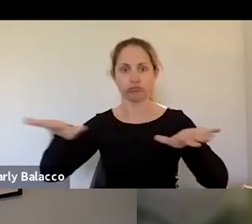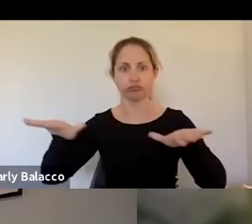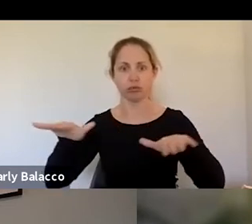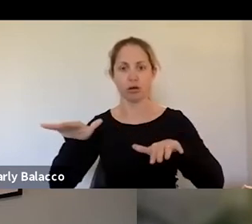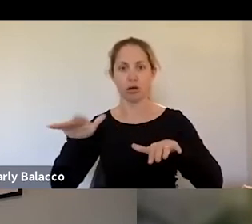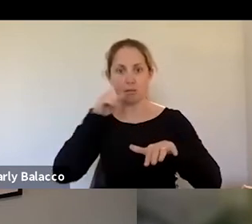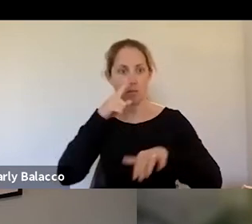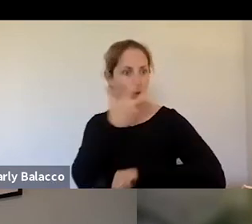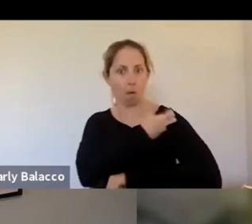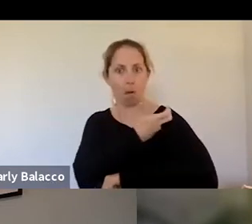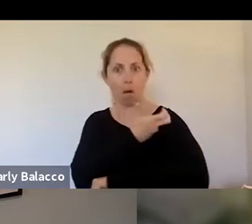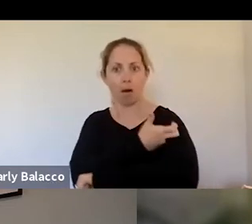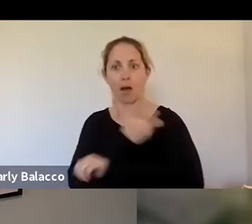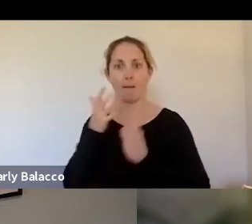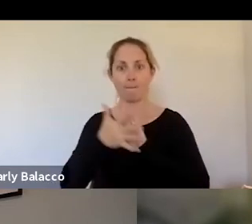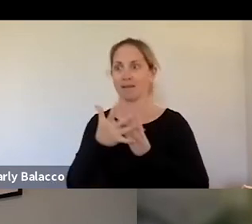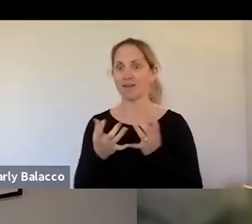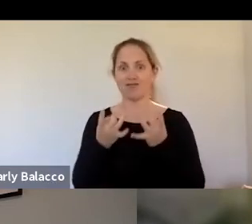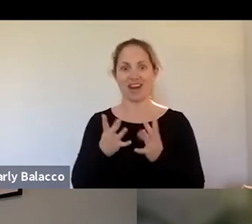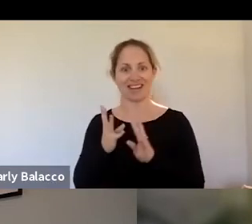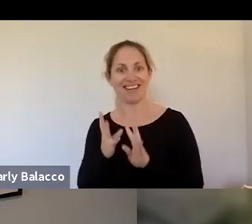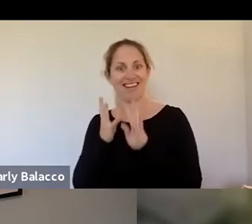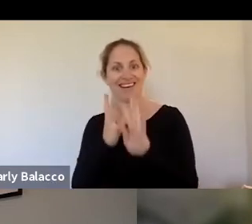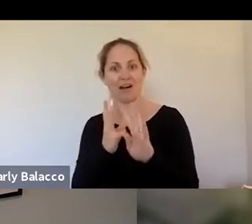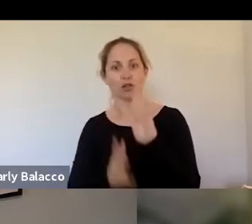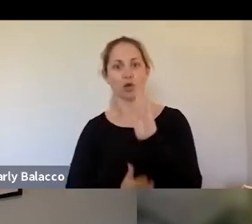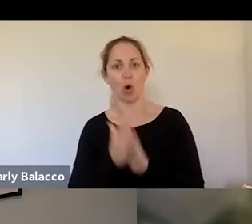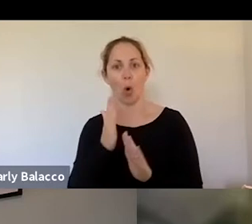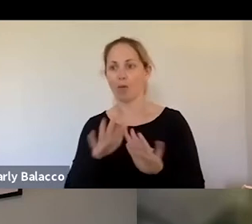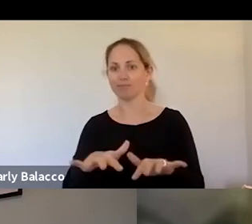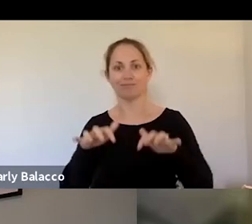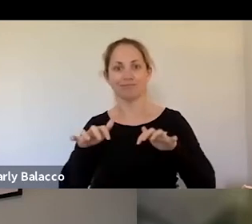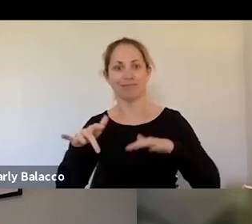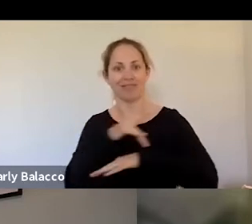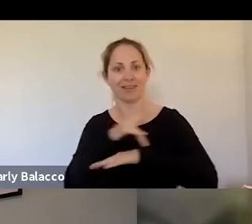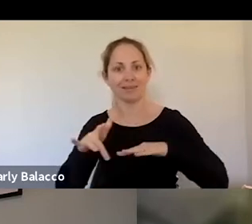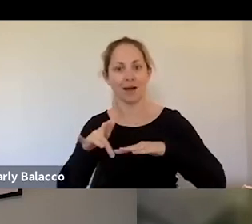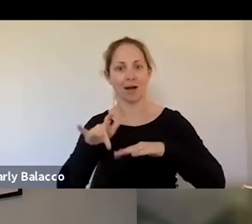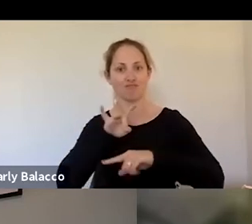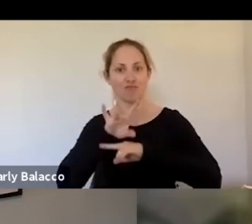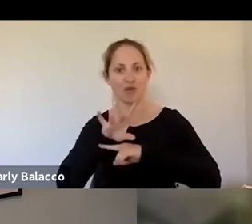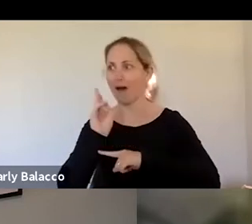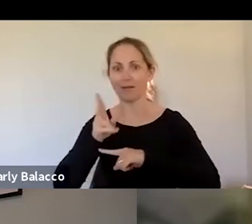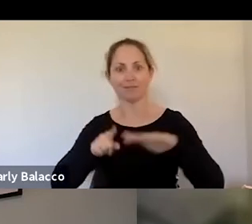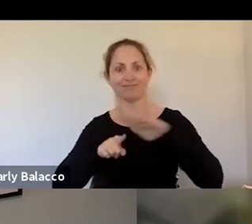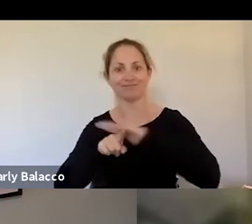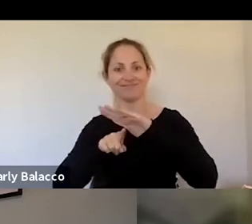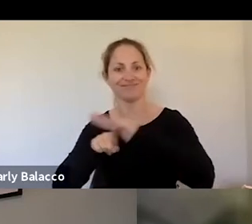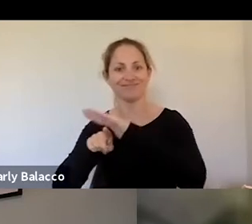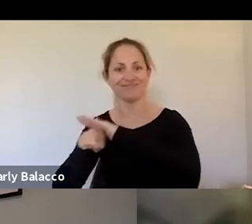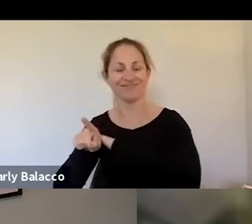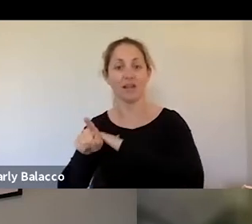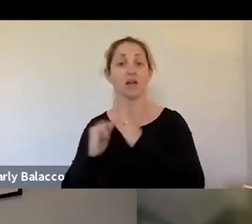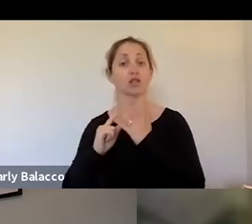audiences lined up and got vaccinated. So now, you know, really about a month and a